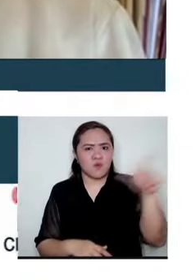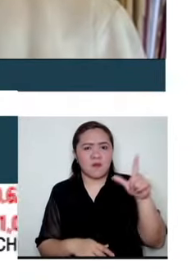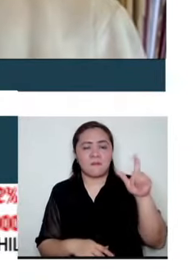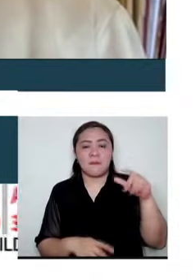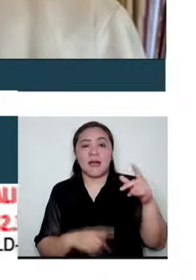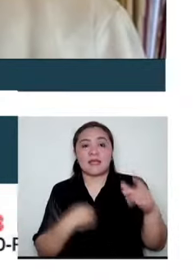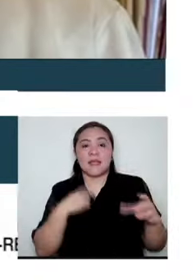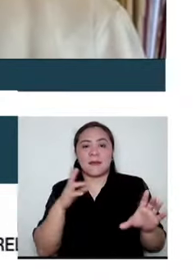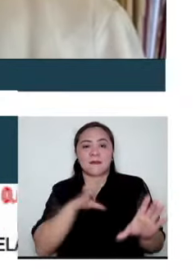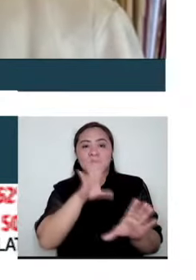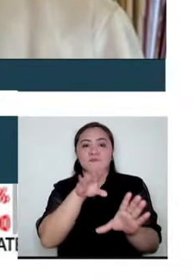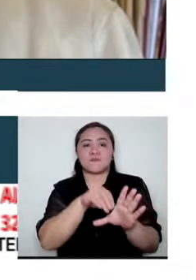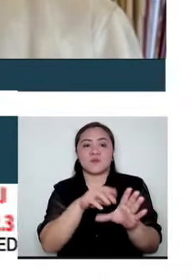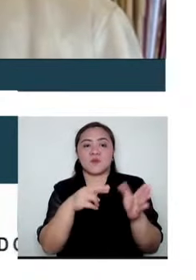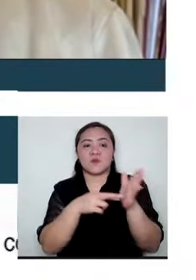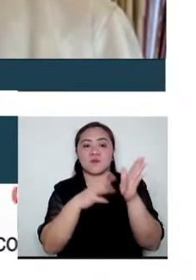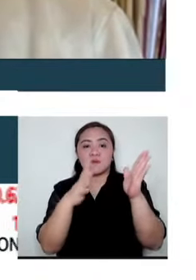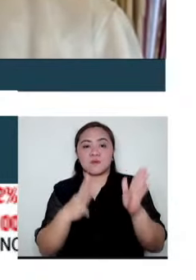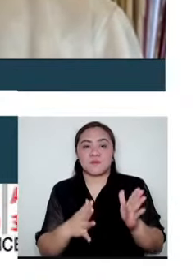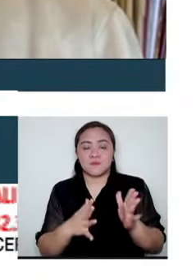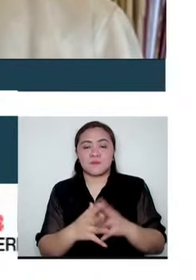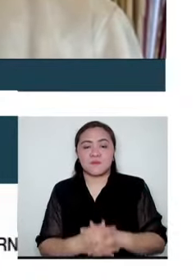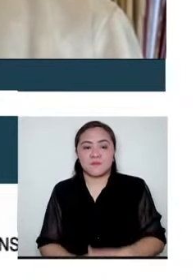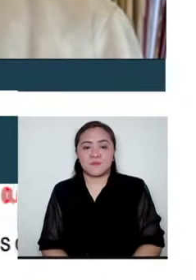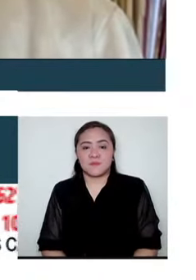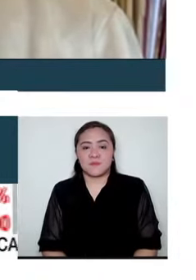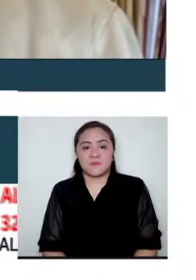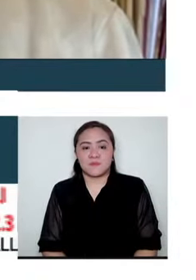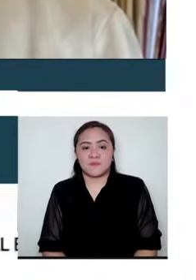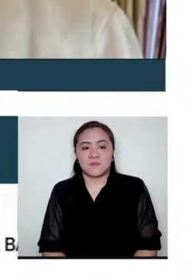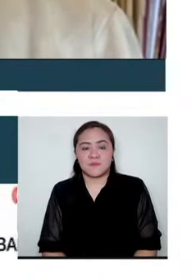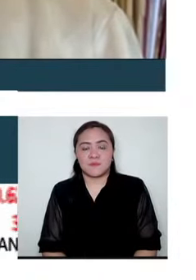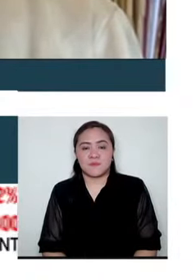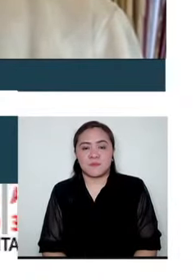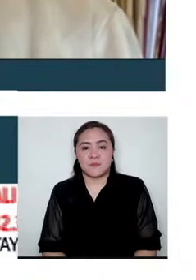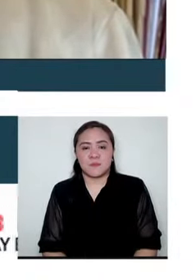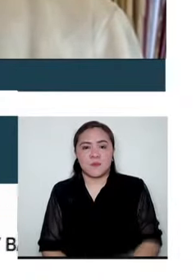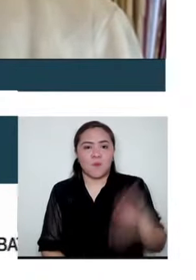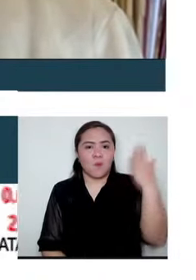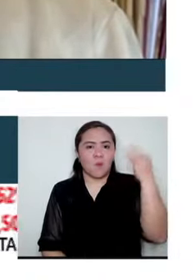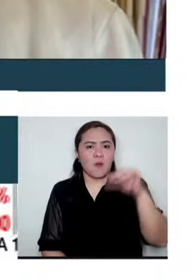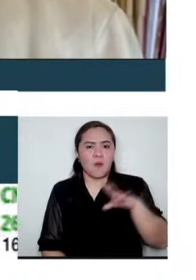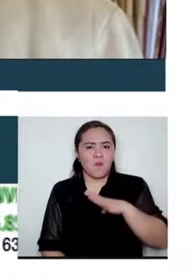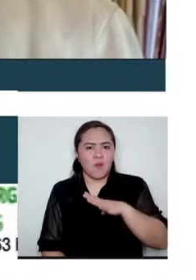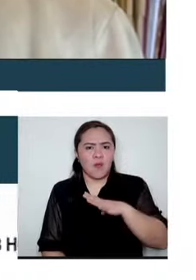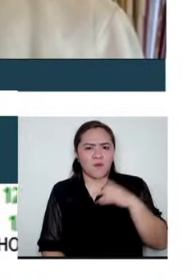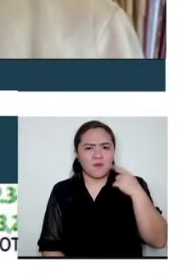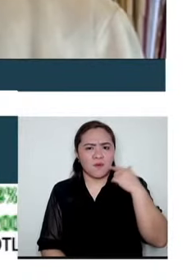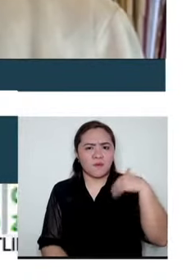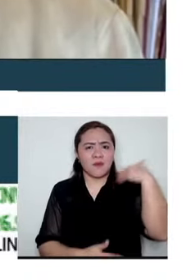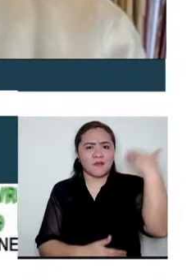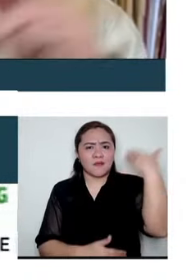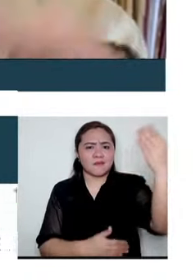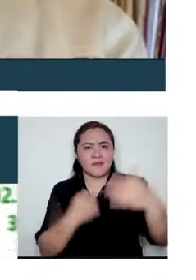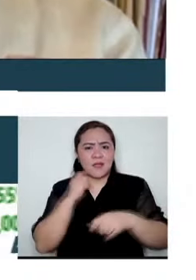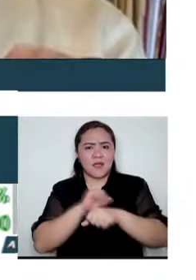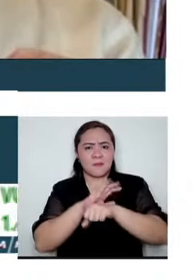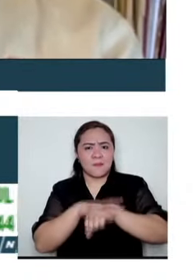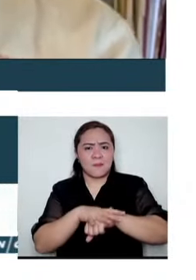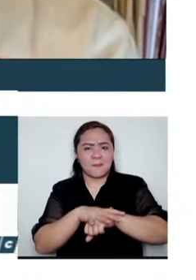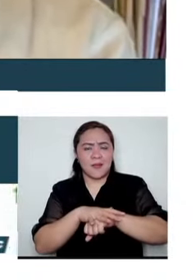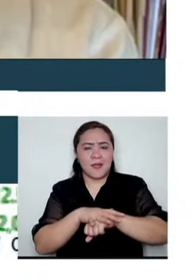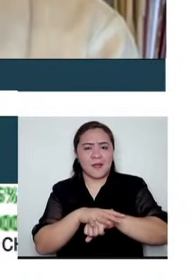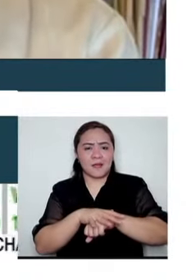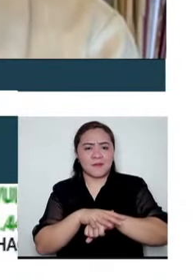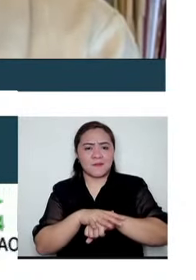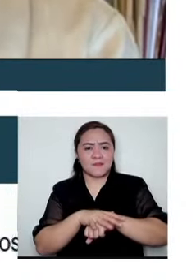ahead. You were saying, why not? Why wait for the next pandemic? Why not give them